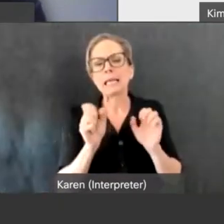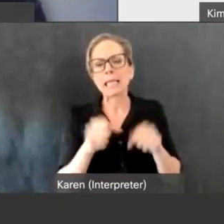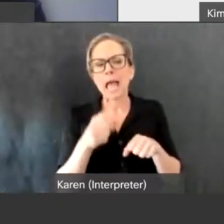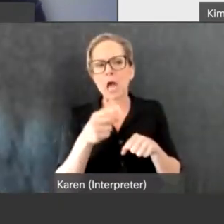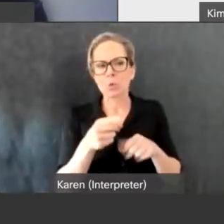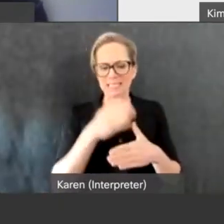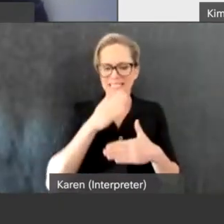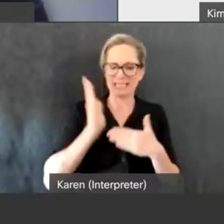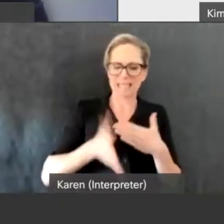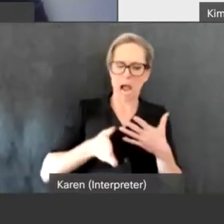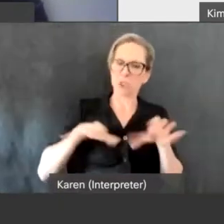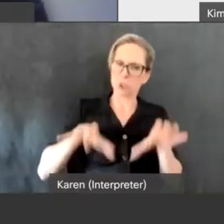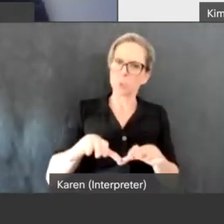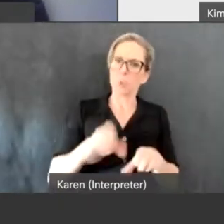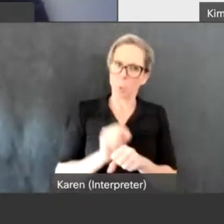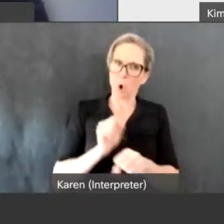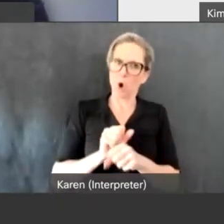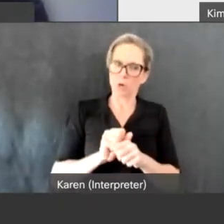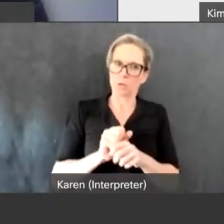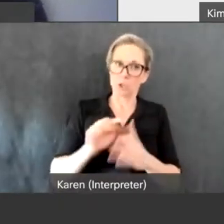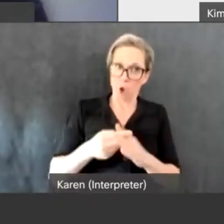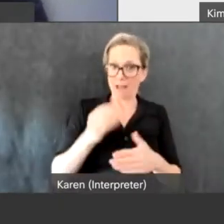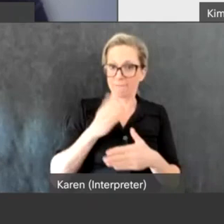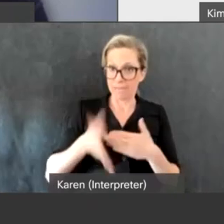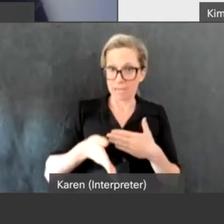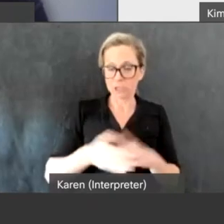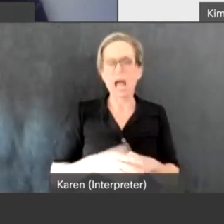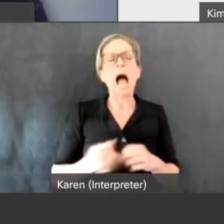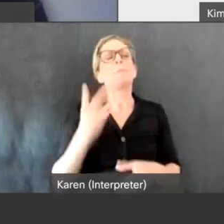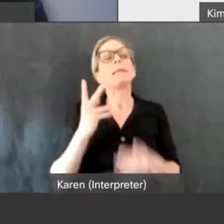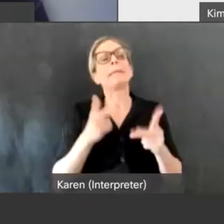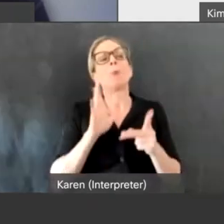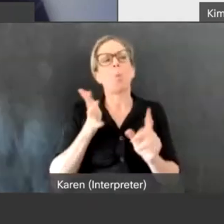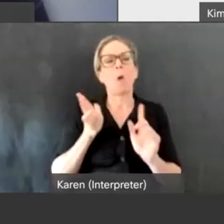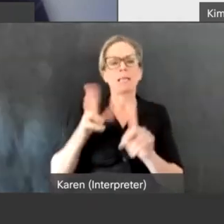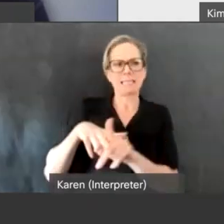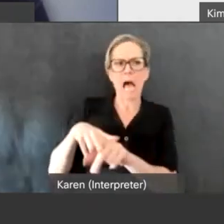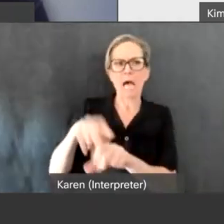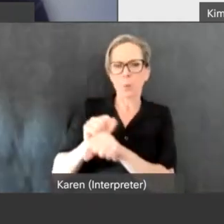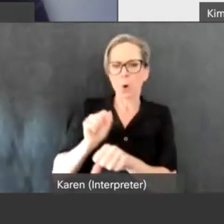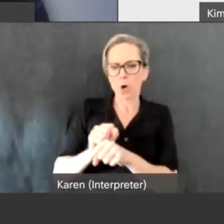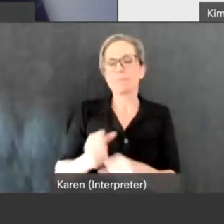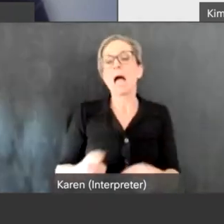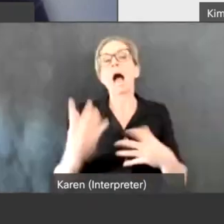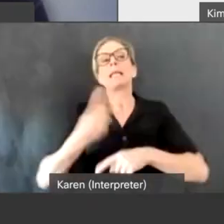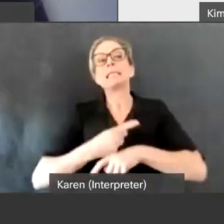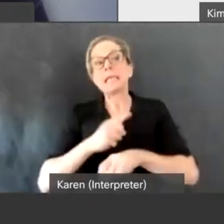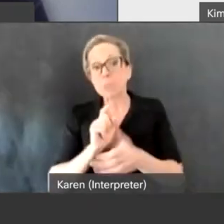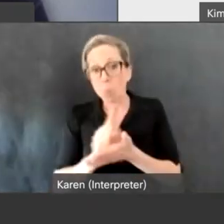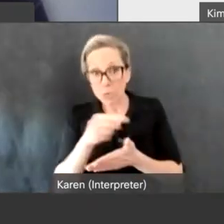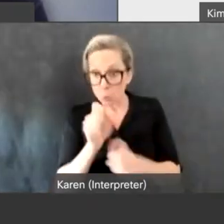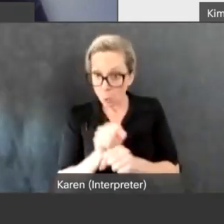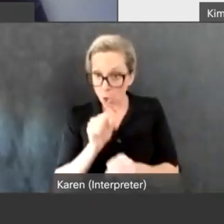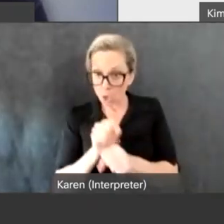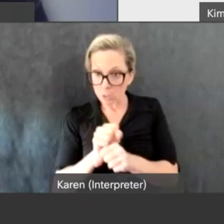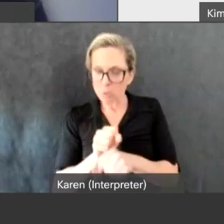get it done, how many people they will put on the project. How many days a week will they work on your project?